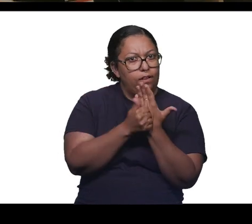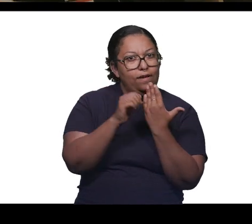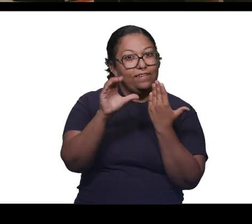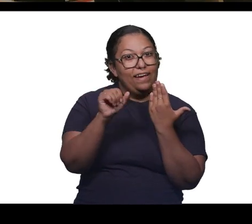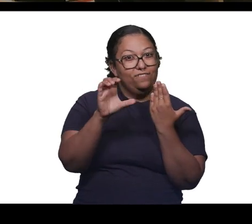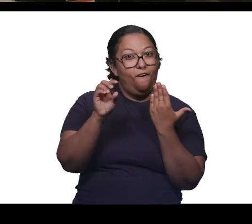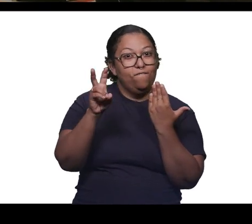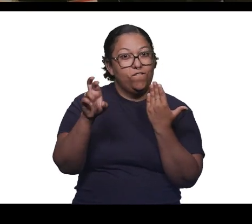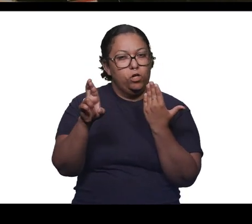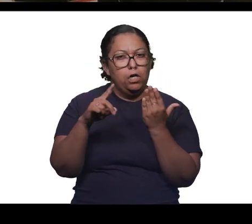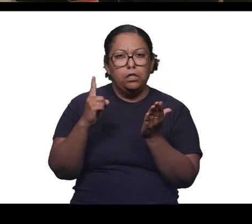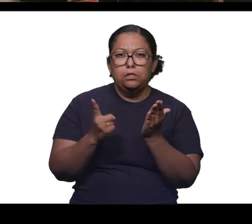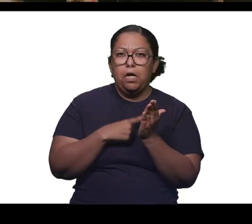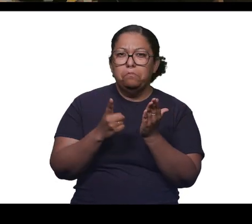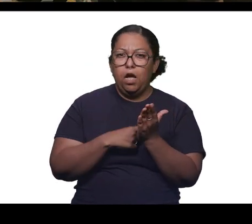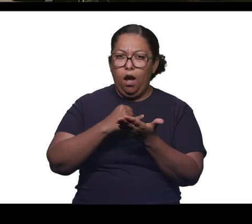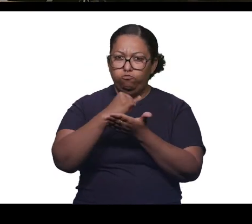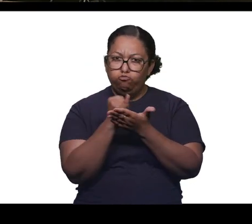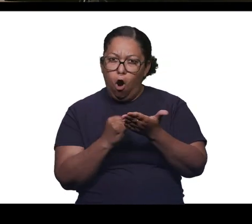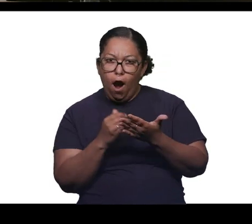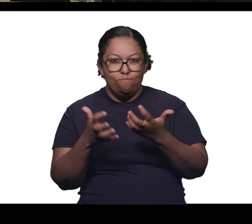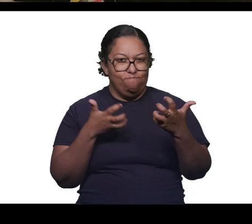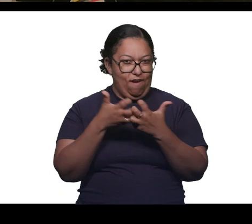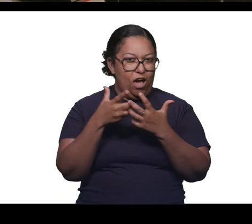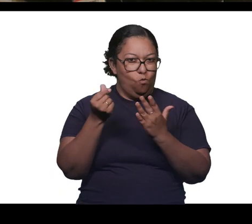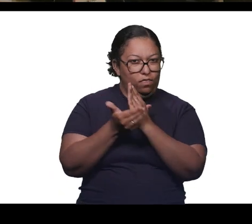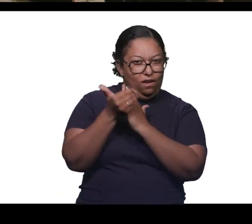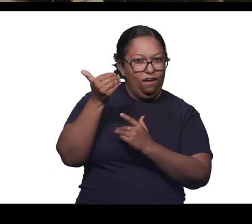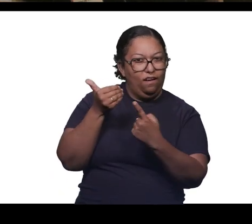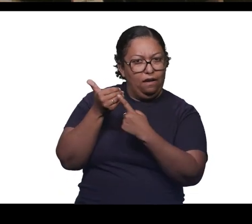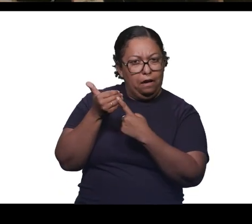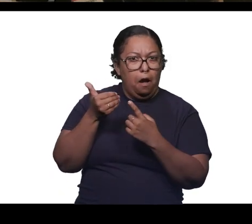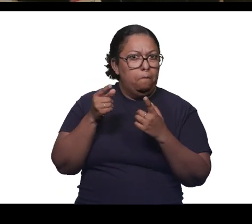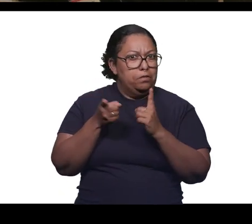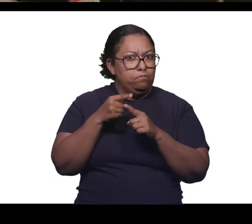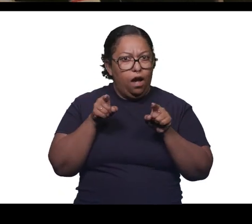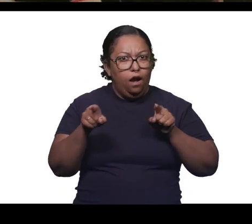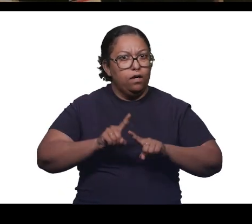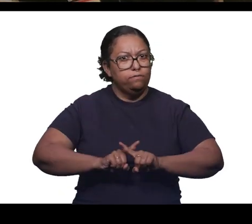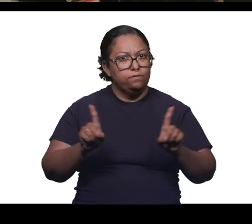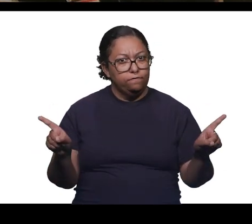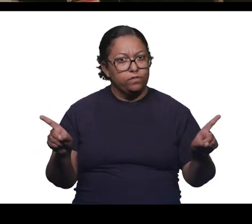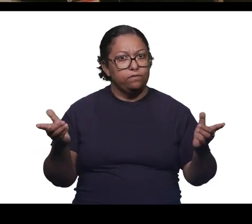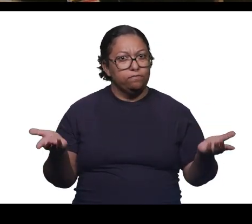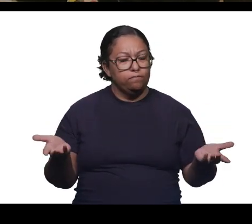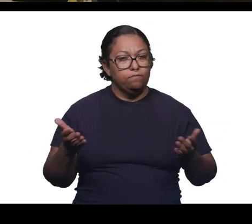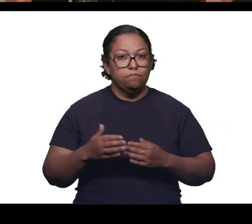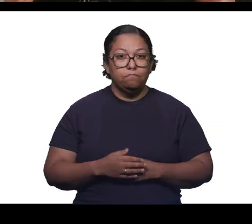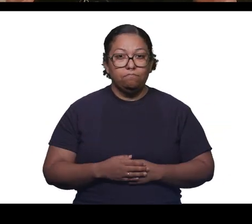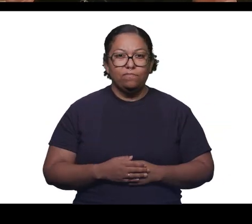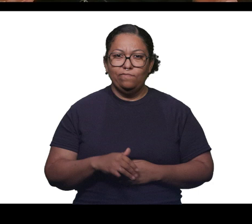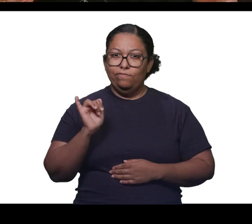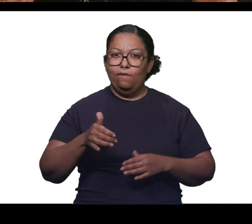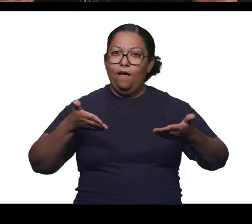matches what we see on the jacket. In other cases, it's completely different. So that allows for us during a story time to kind of have a